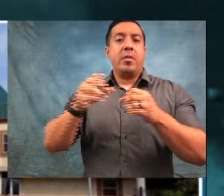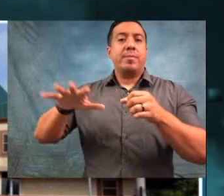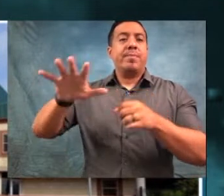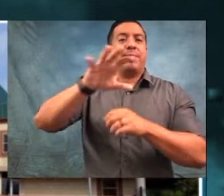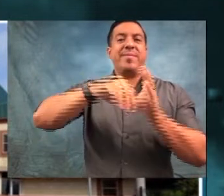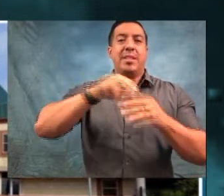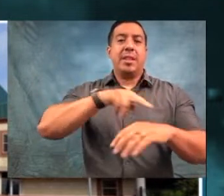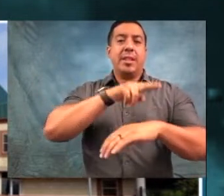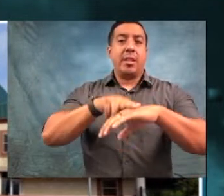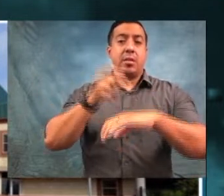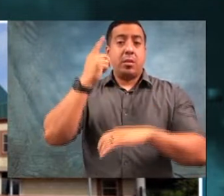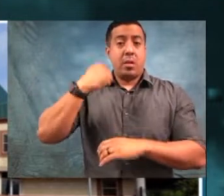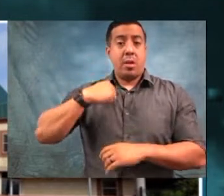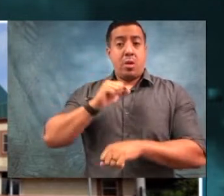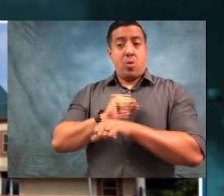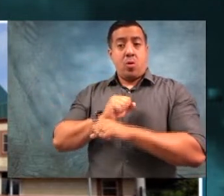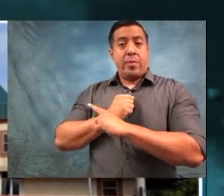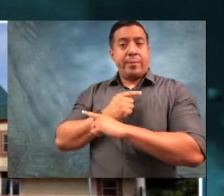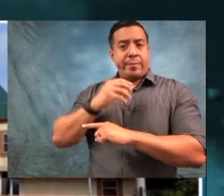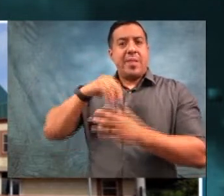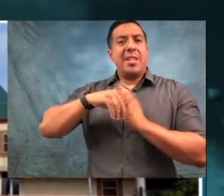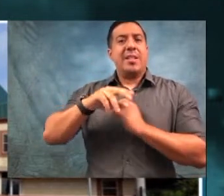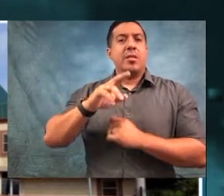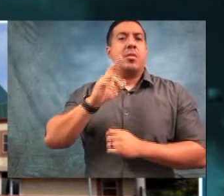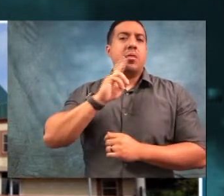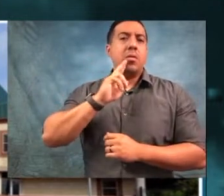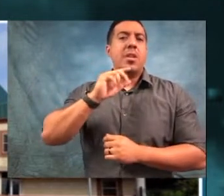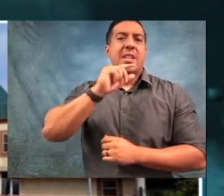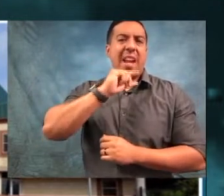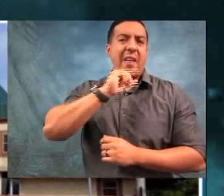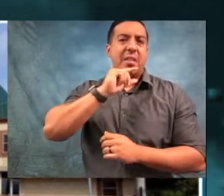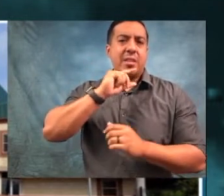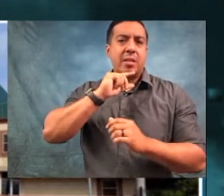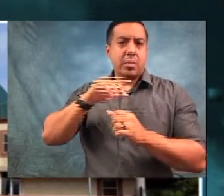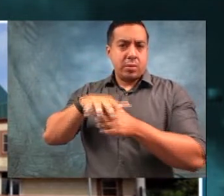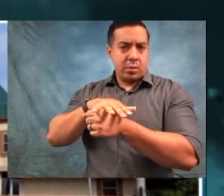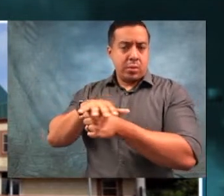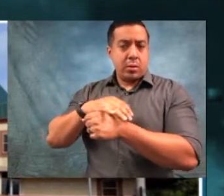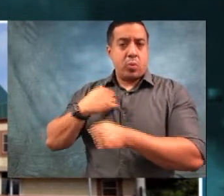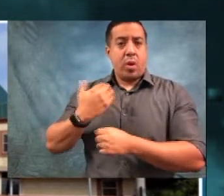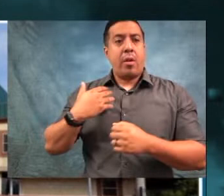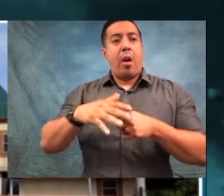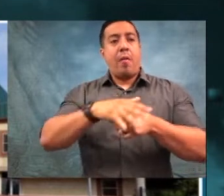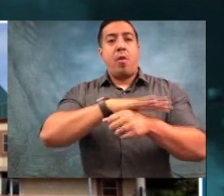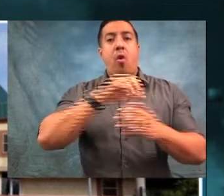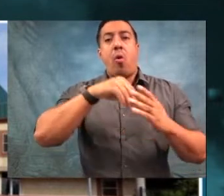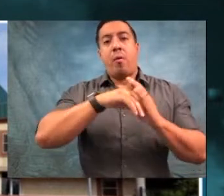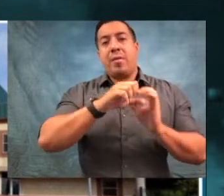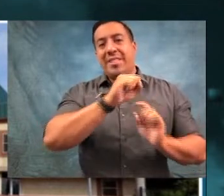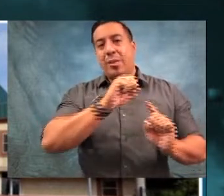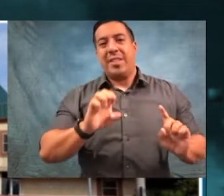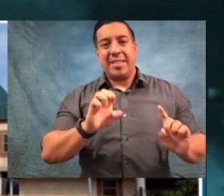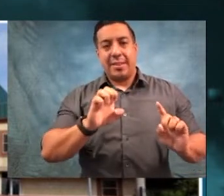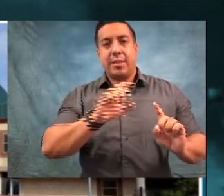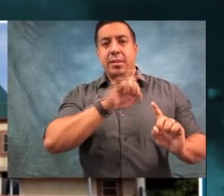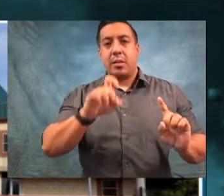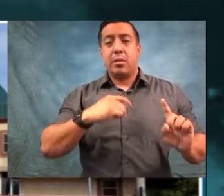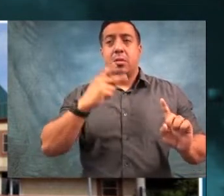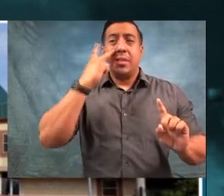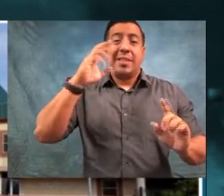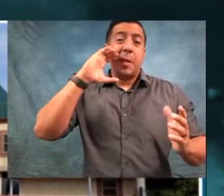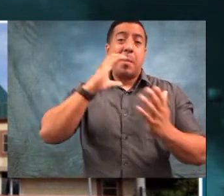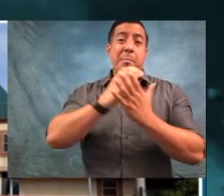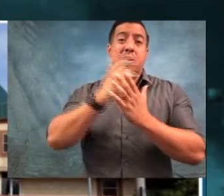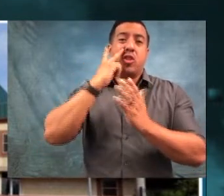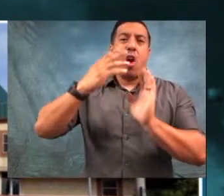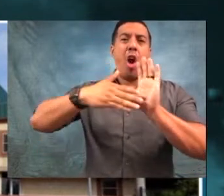and as I say, I work at the Houston-Galveston office. We cover 23 counties in southeast Texas. You can see a